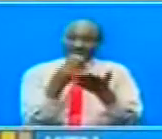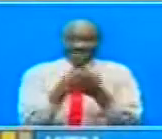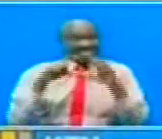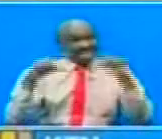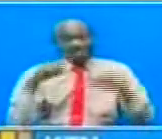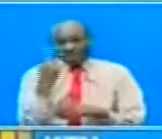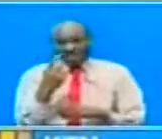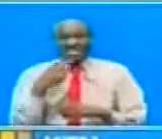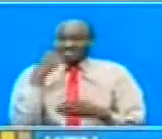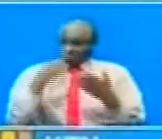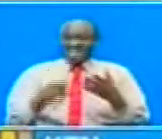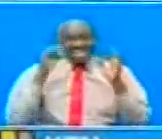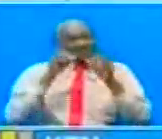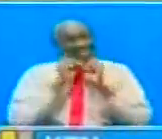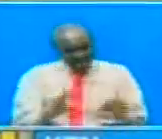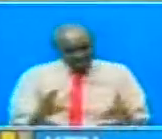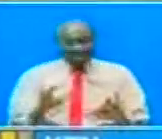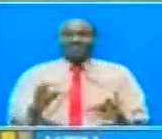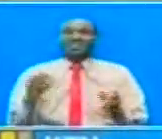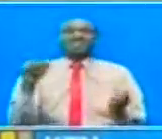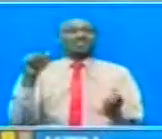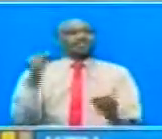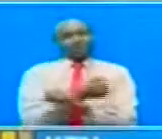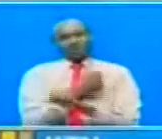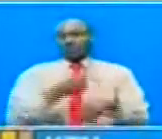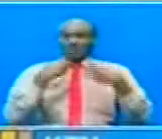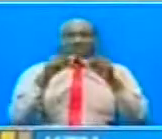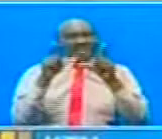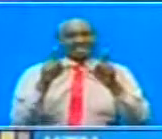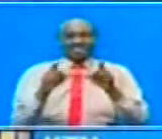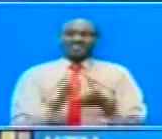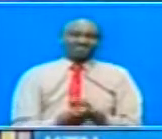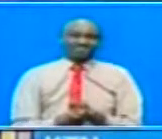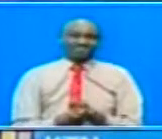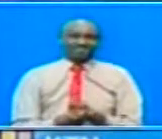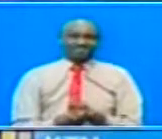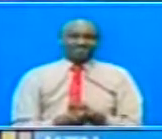they will not be cleared by the Motor Vehicle Inspection Unit in the coming inspection.